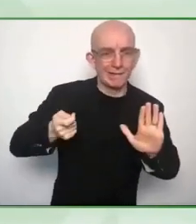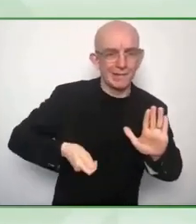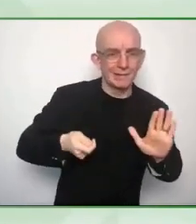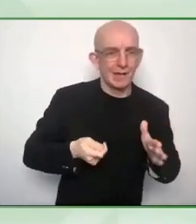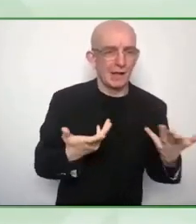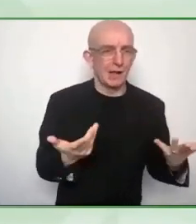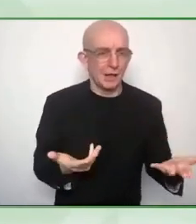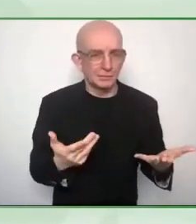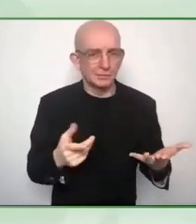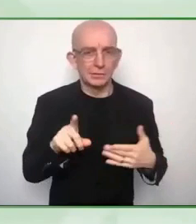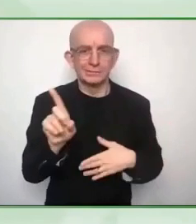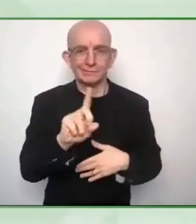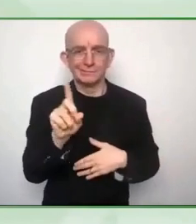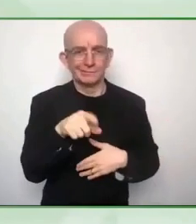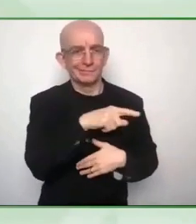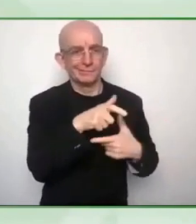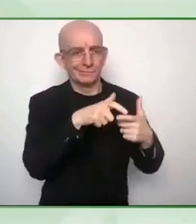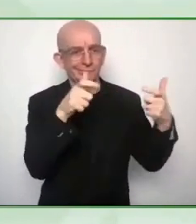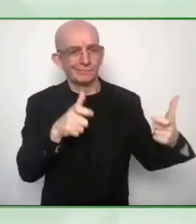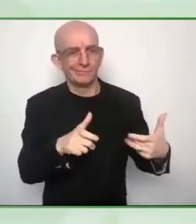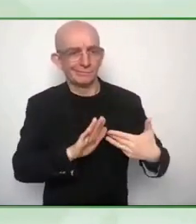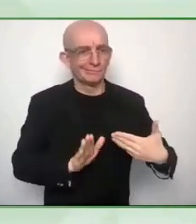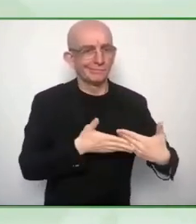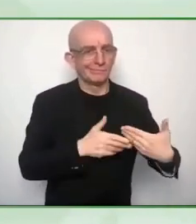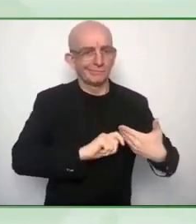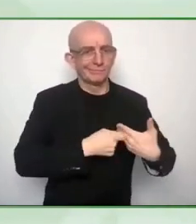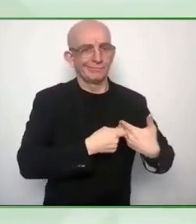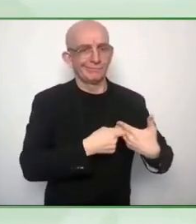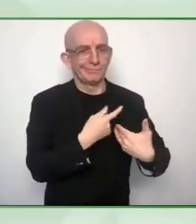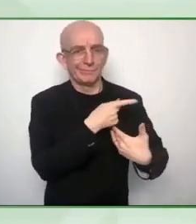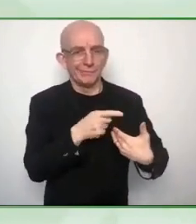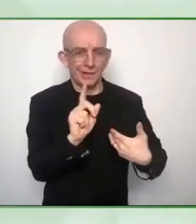people are seeing as being able to capture